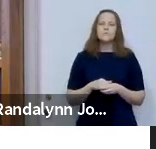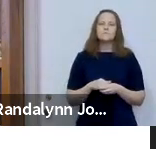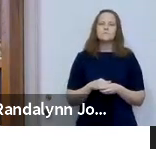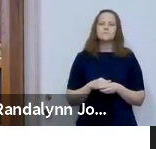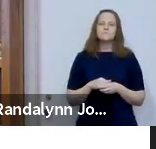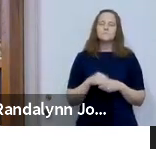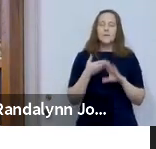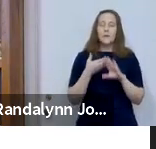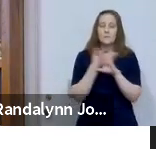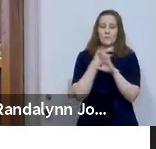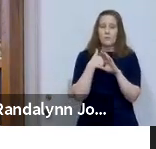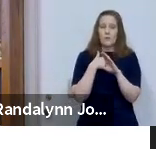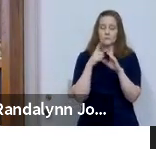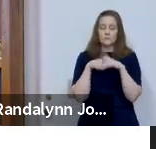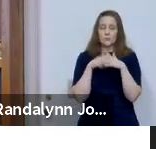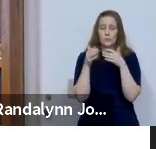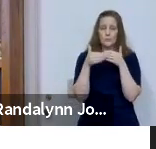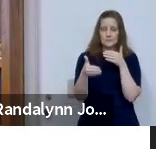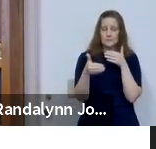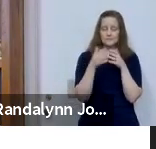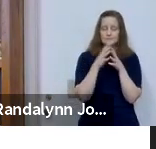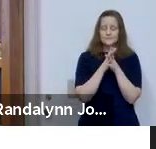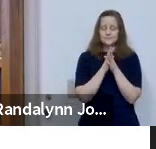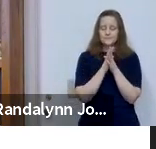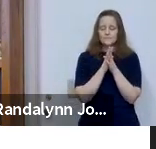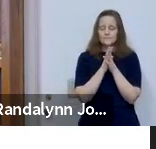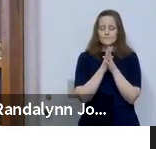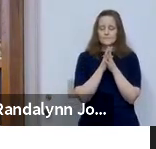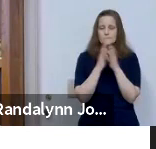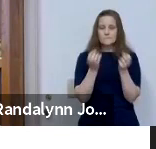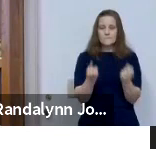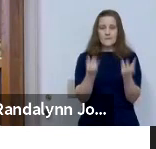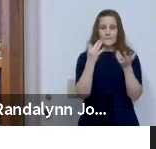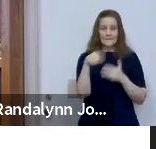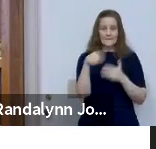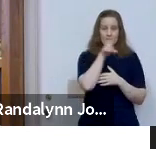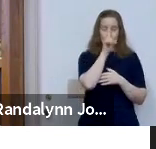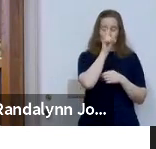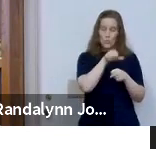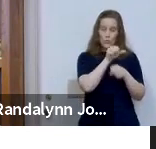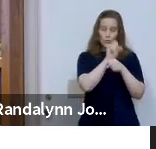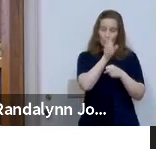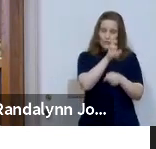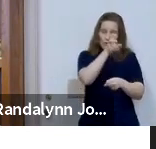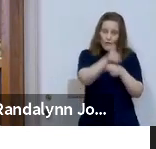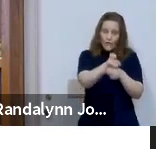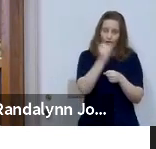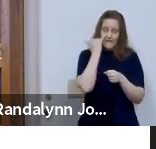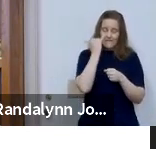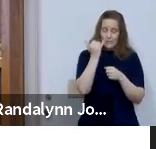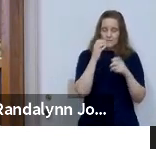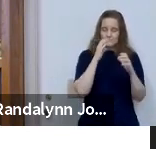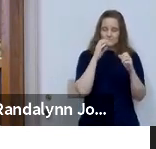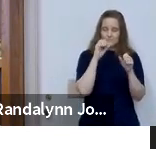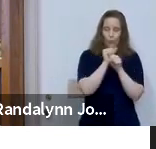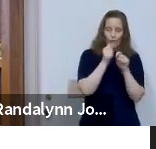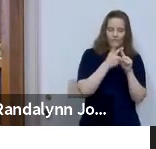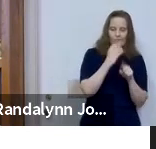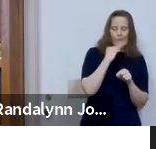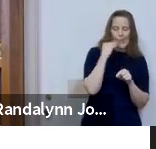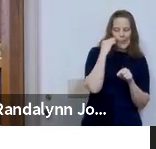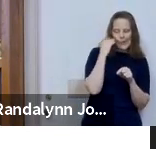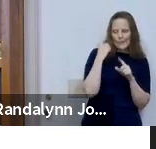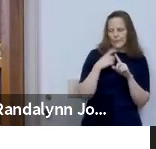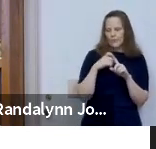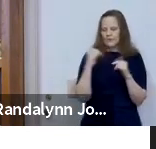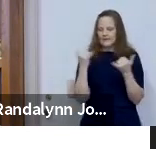I jump into the rest of the presentation, so many of you have worked so very hard, whether you've been telecommuting or whether you've been